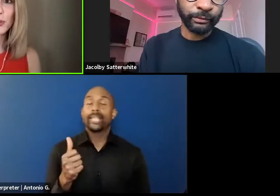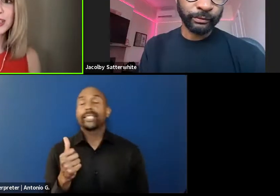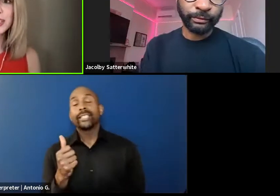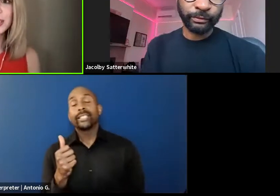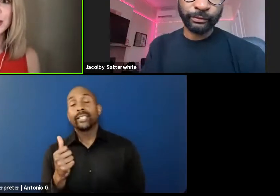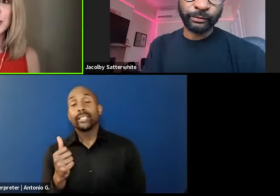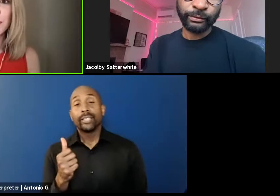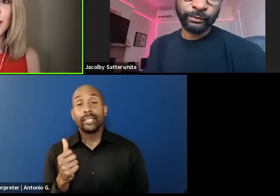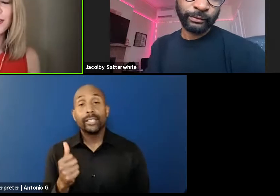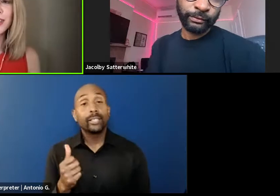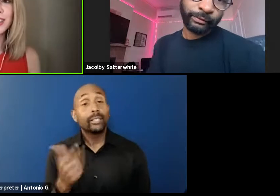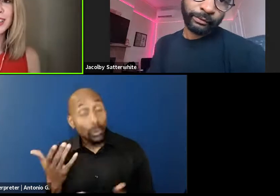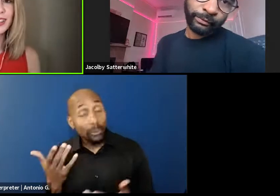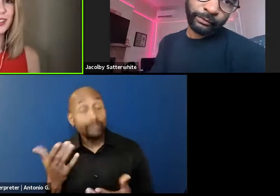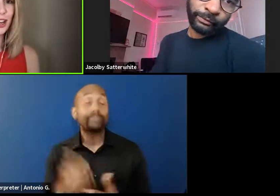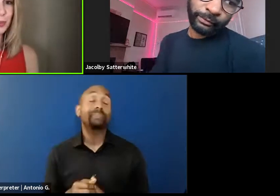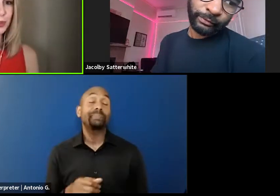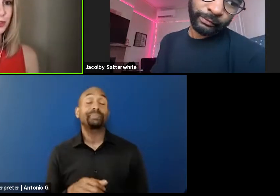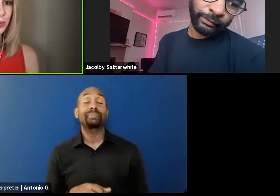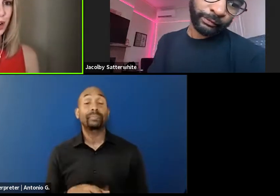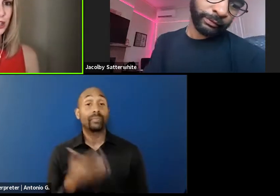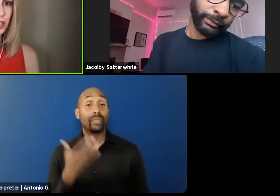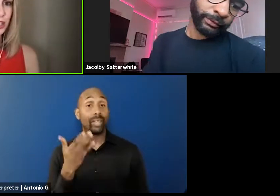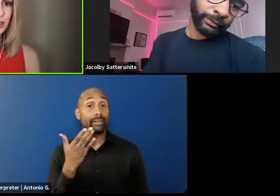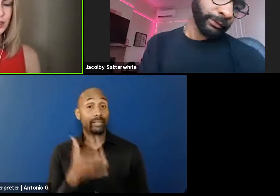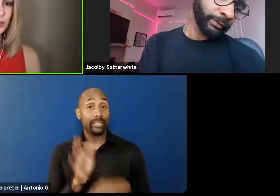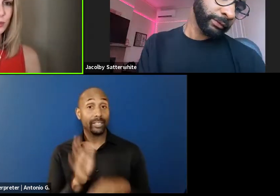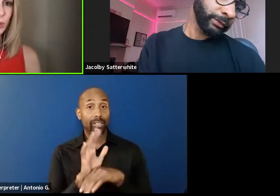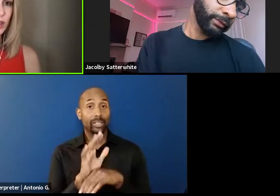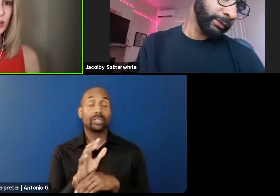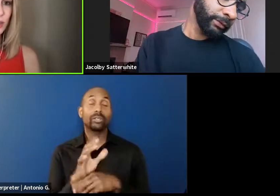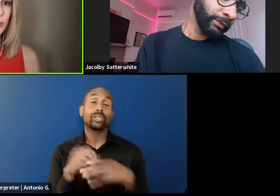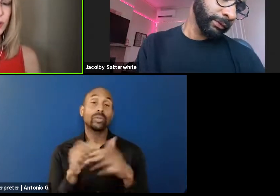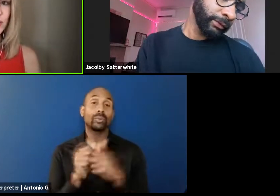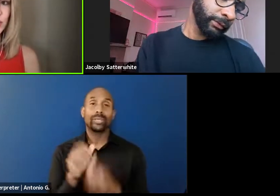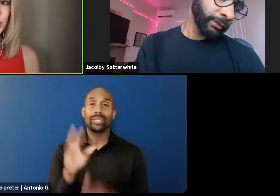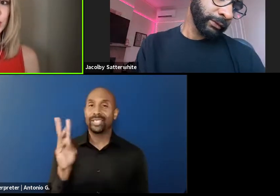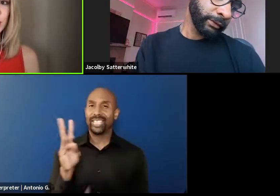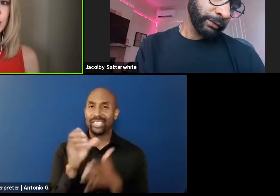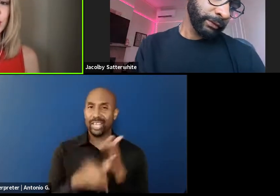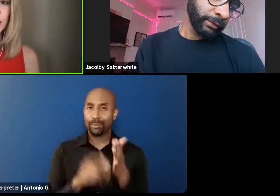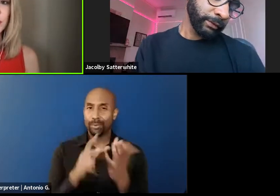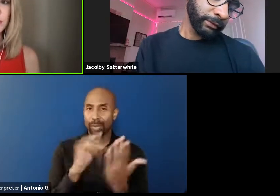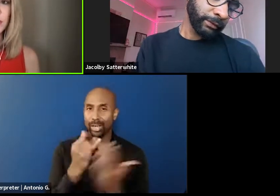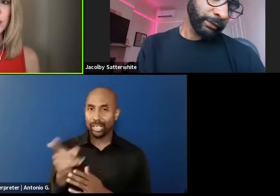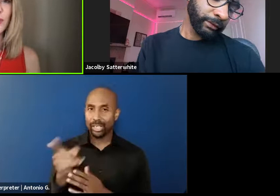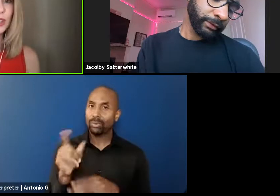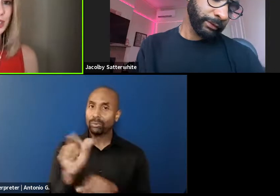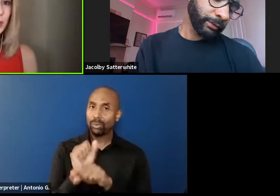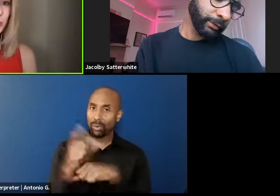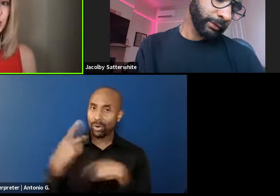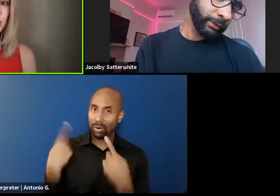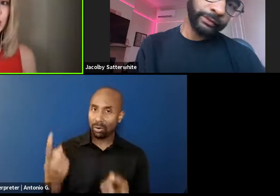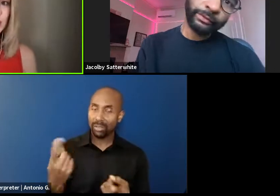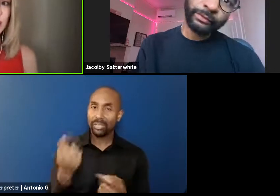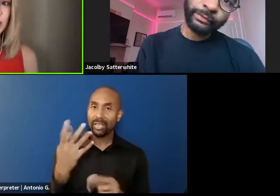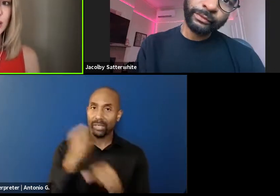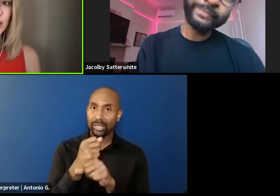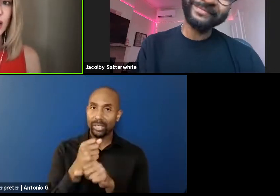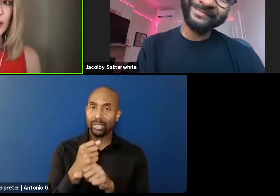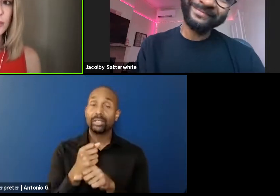So Jacolby, this is part of a 6-chapter project that you've been working mm-hmm. on for the past few years and recently